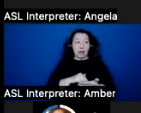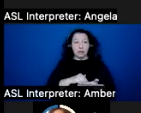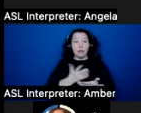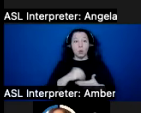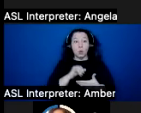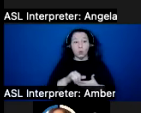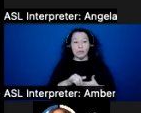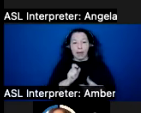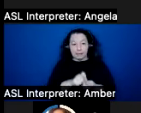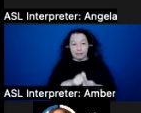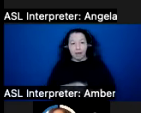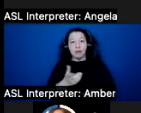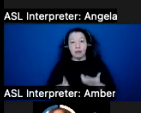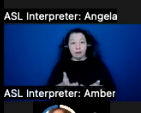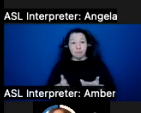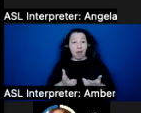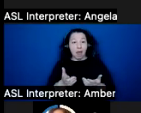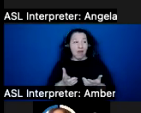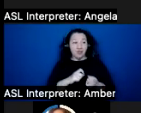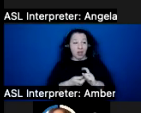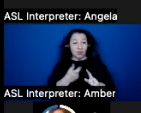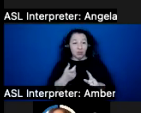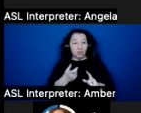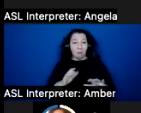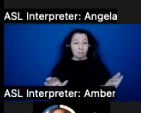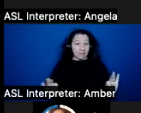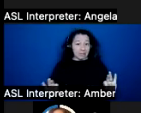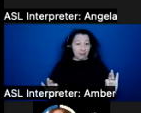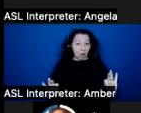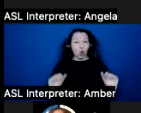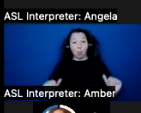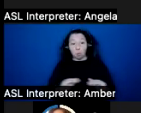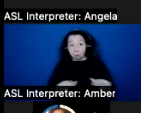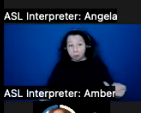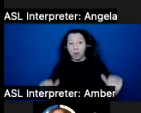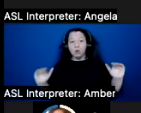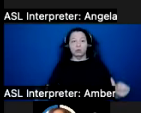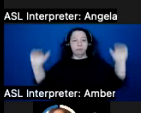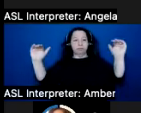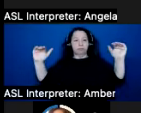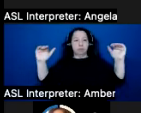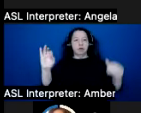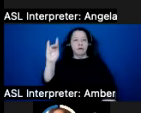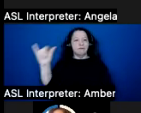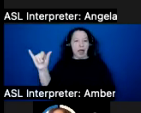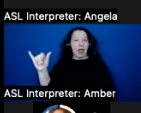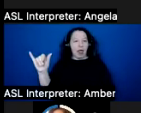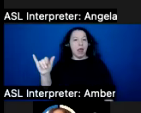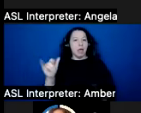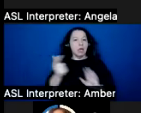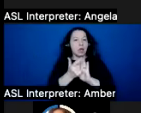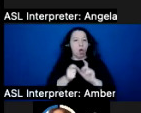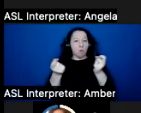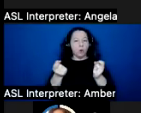from a misdemeanor to a felony. And I wish I could tell you how many times it happened. It happened very,